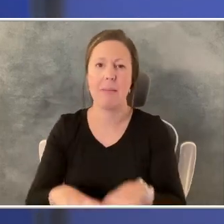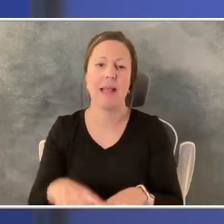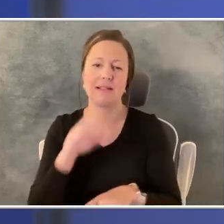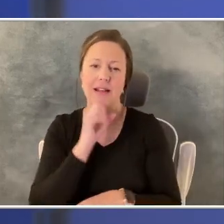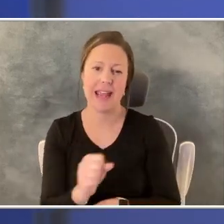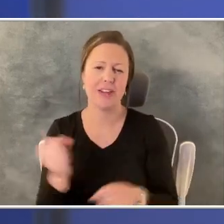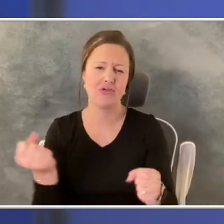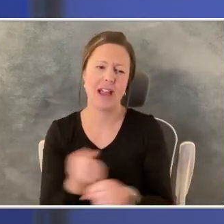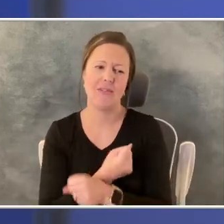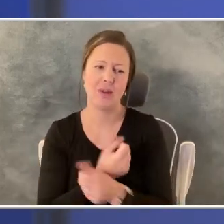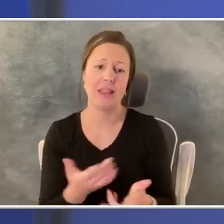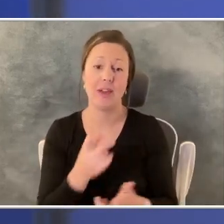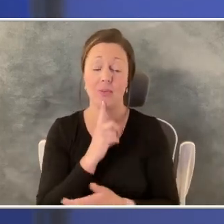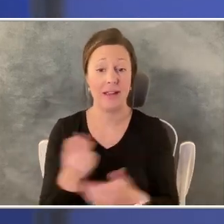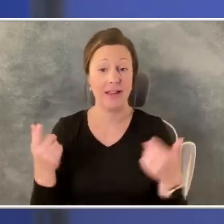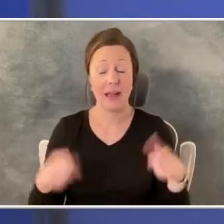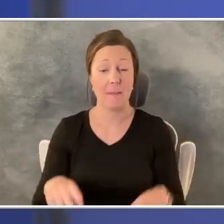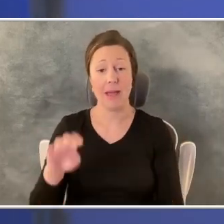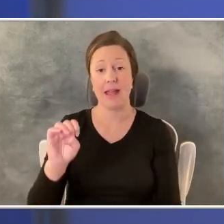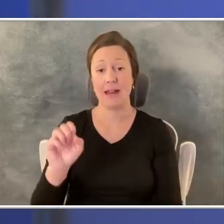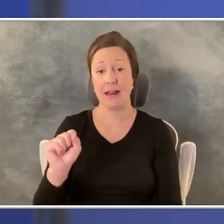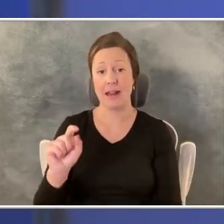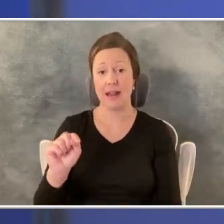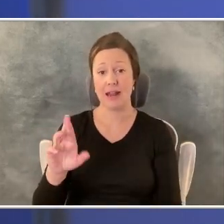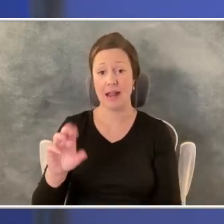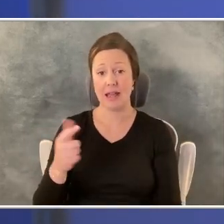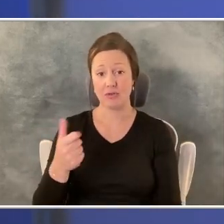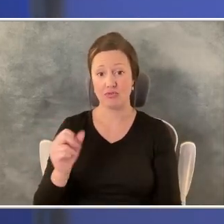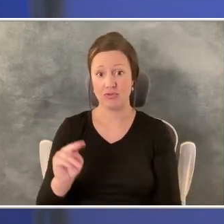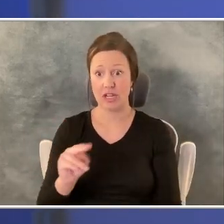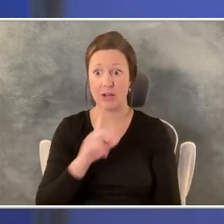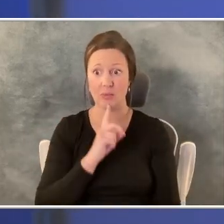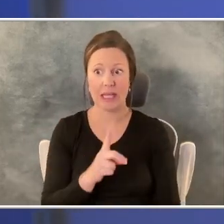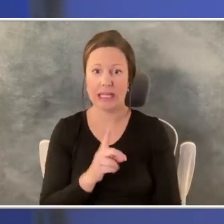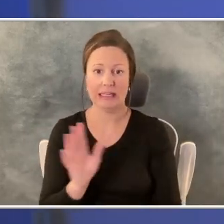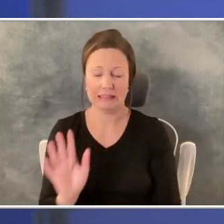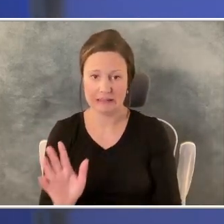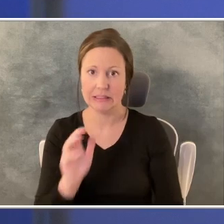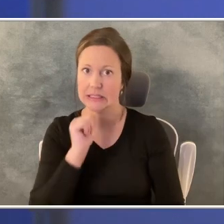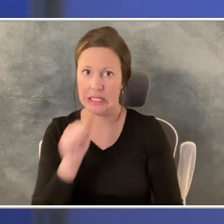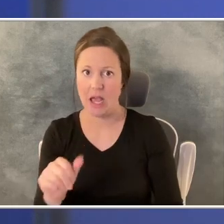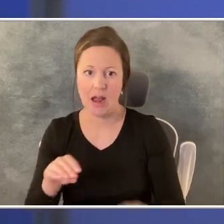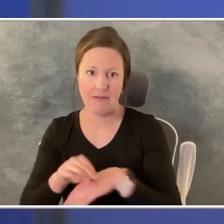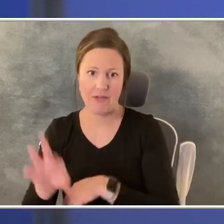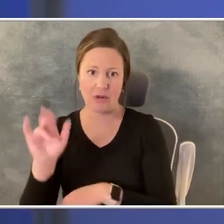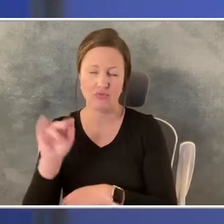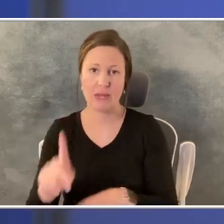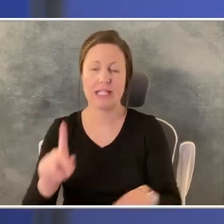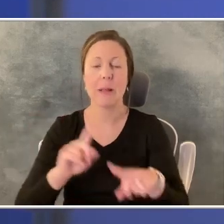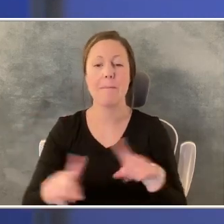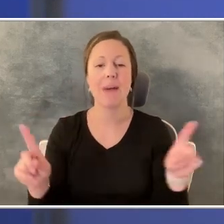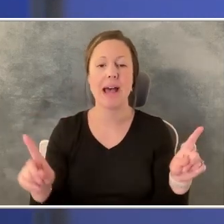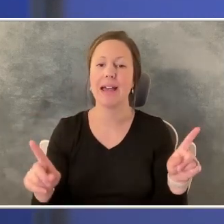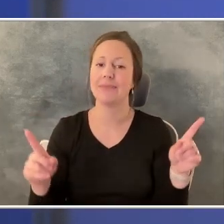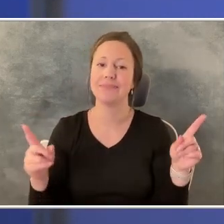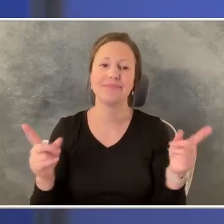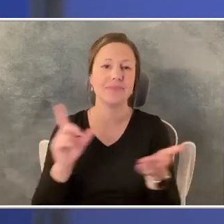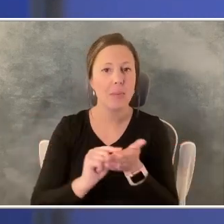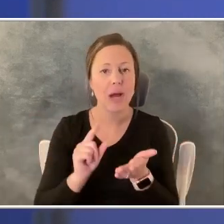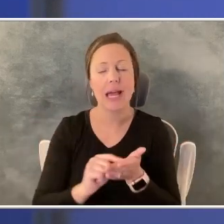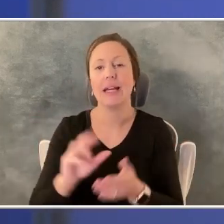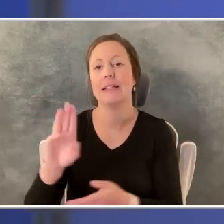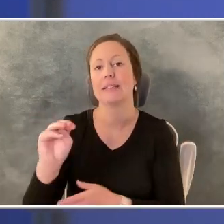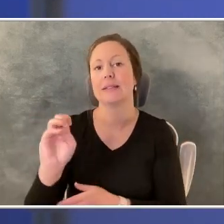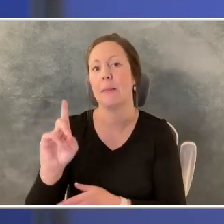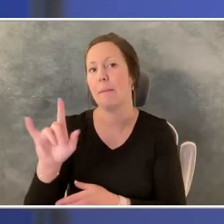the estrogen-only arm saw a decreased risk in breast cancer, but it really has perpetuated through press, through media, through